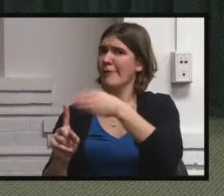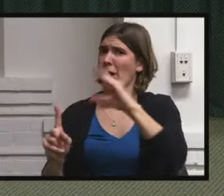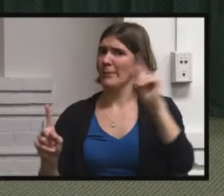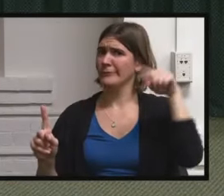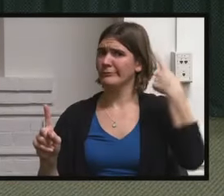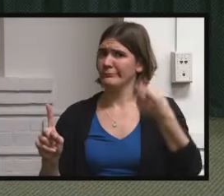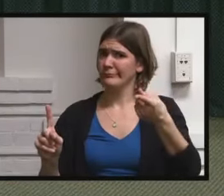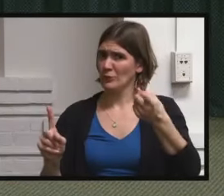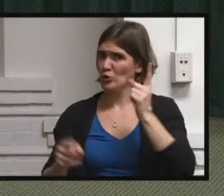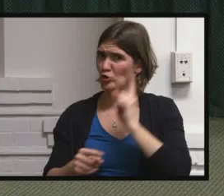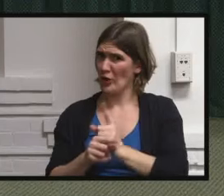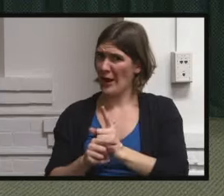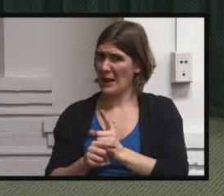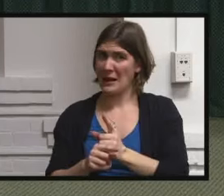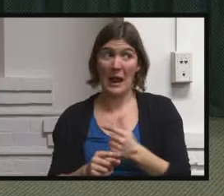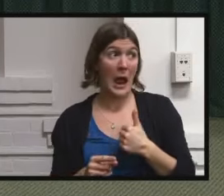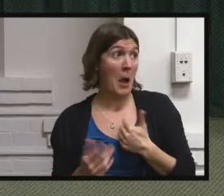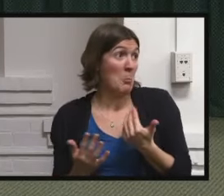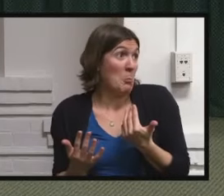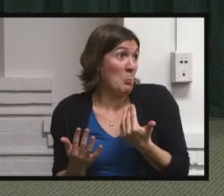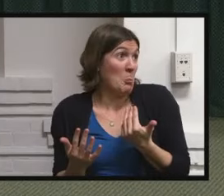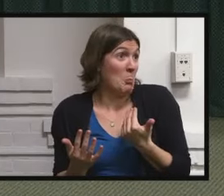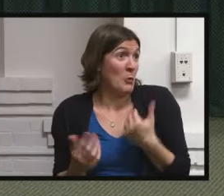Falls, I believe. Maybe the case.